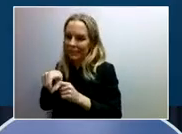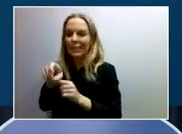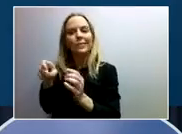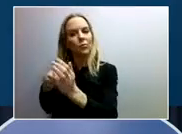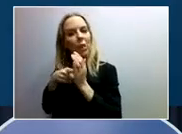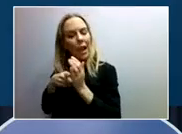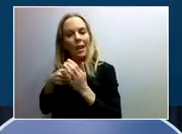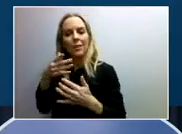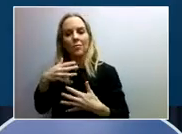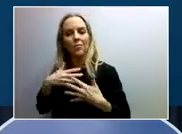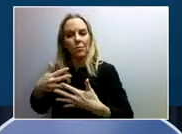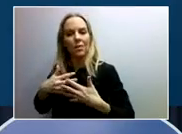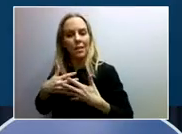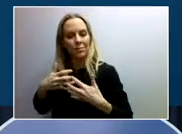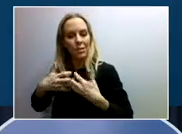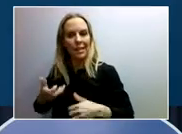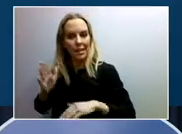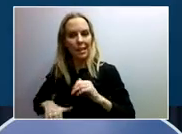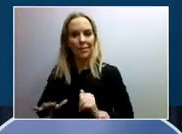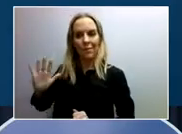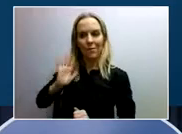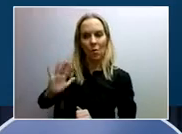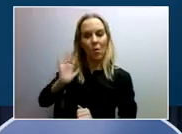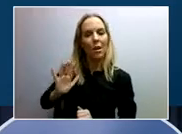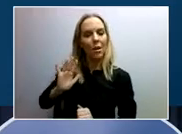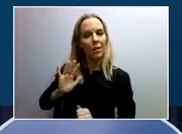certainly before the holidays.